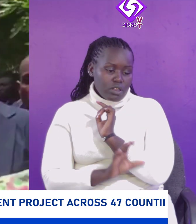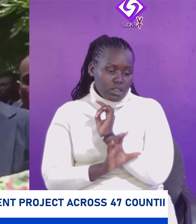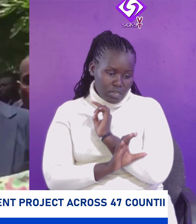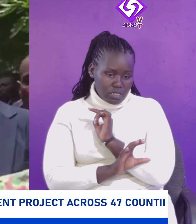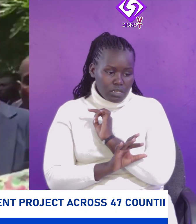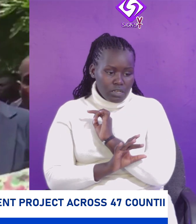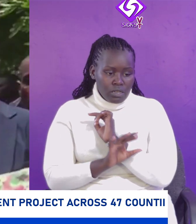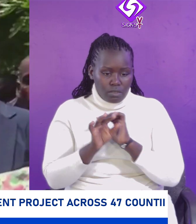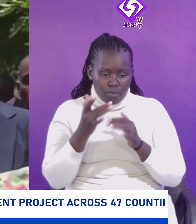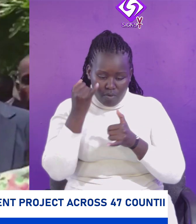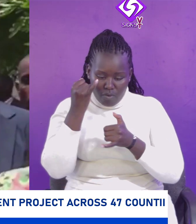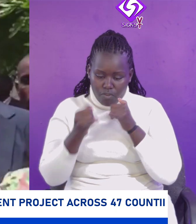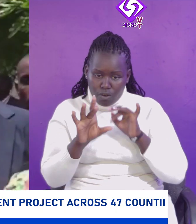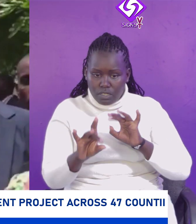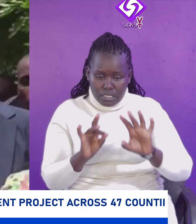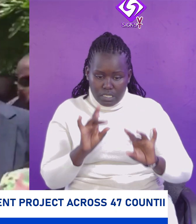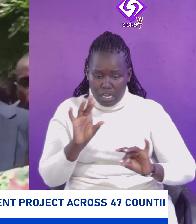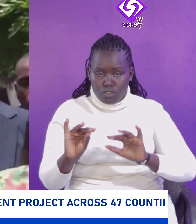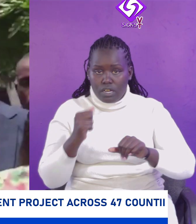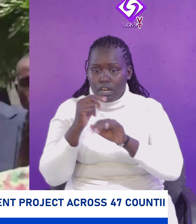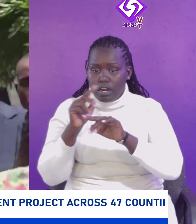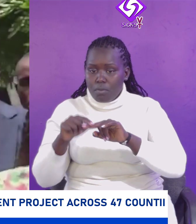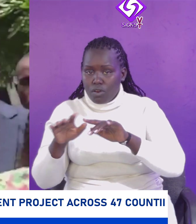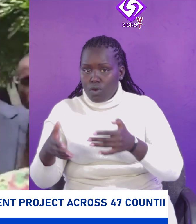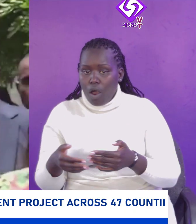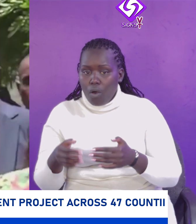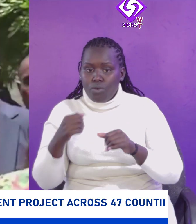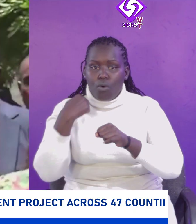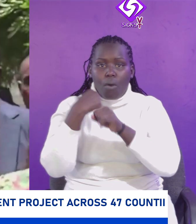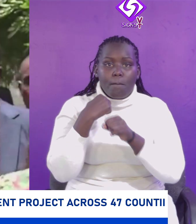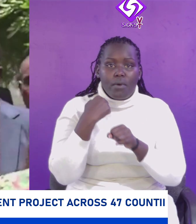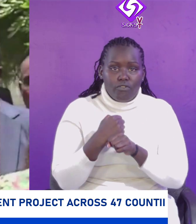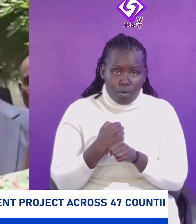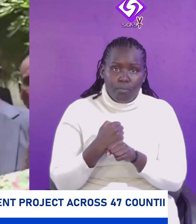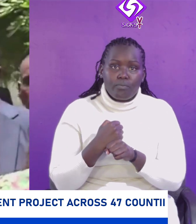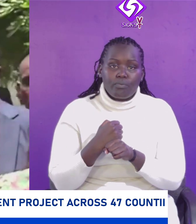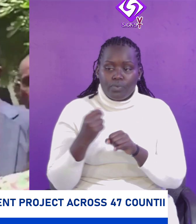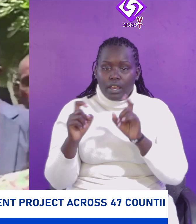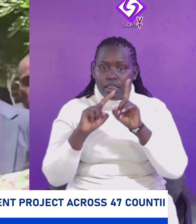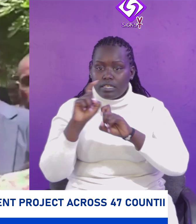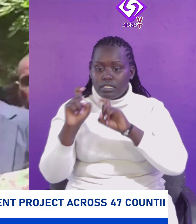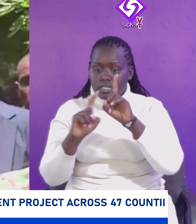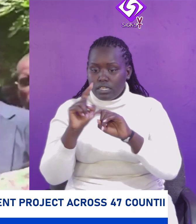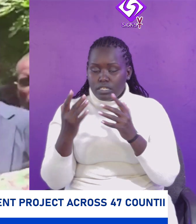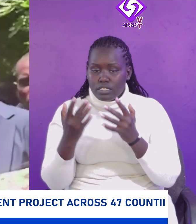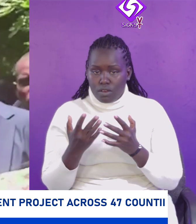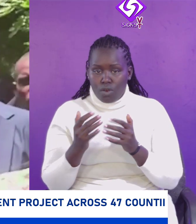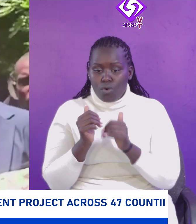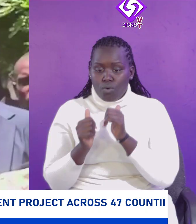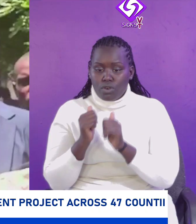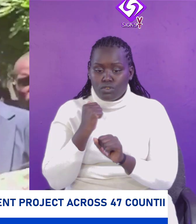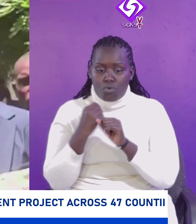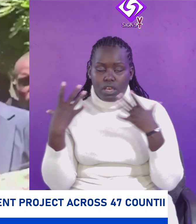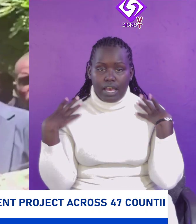selection will be dependent on how you perform on entrepreneurial aptitude test. where you are taken through some